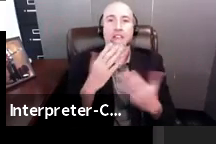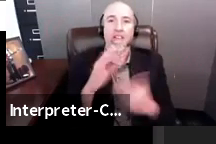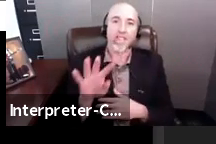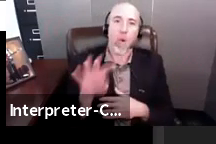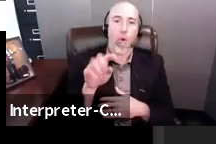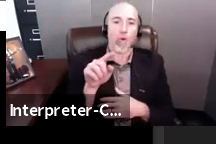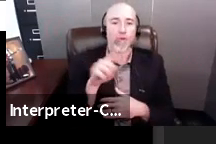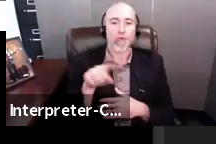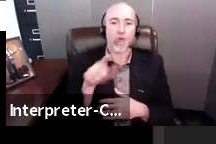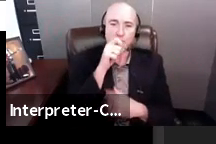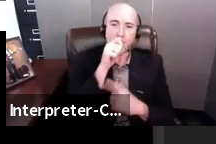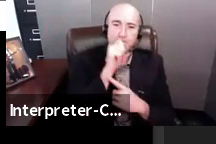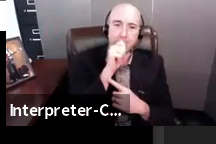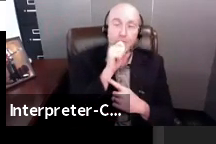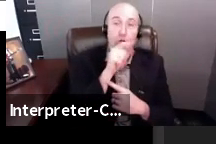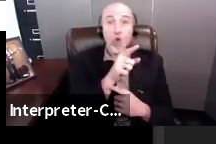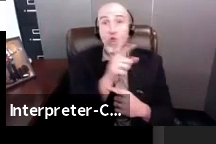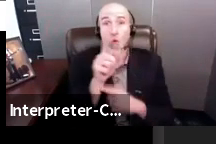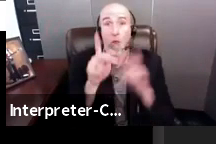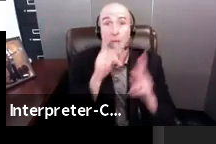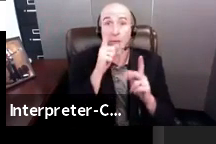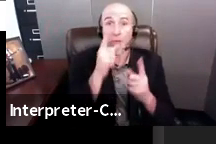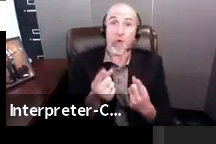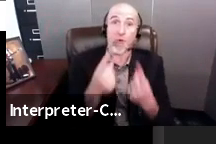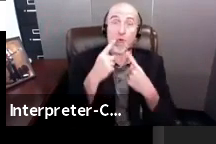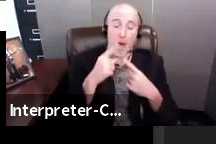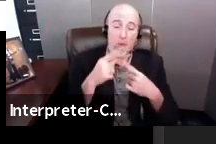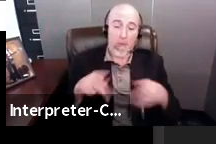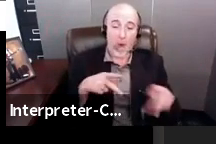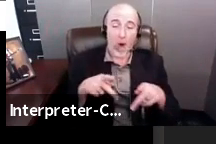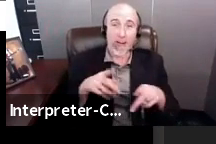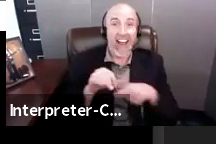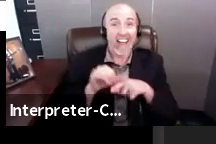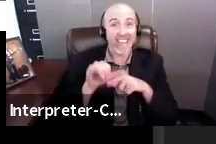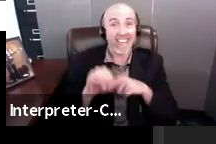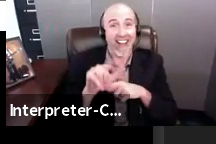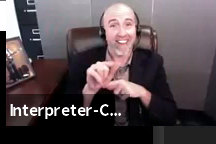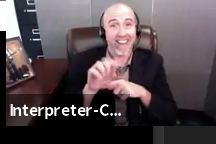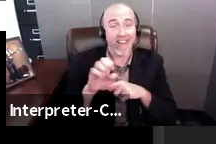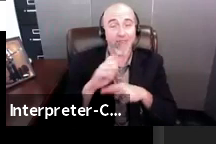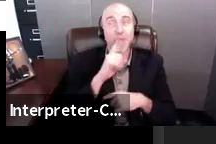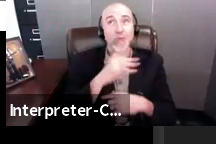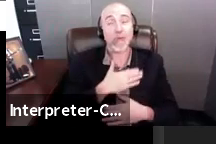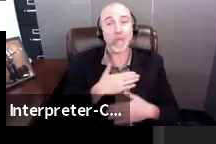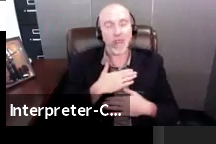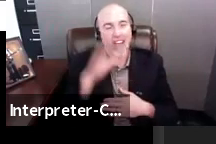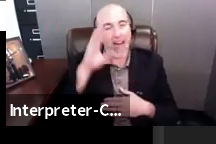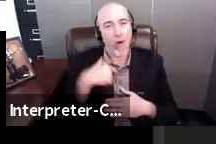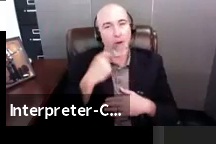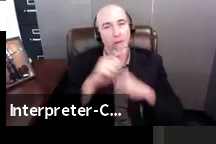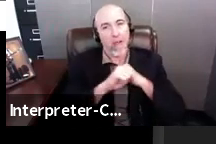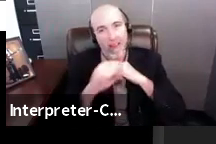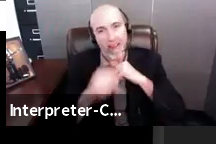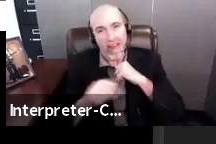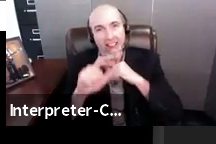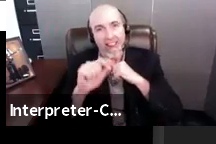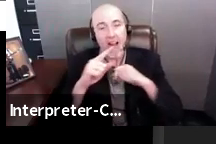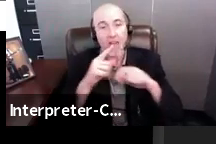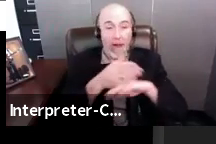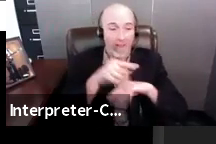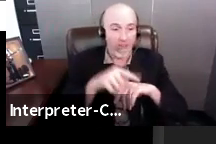of you that have hung in there. You are the people that come to the party and stay late, and we appreciate it. We are running late, and after this, we're going to have a